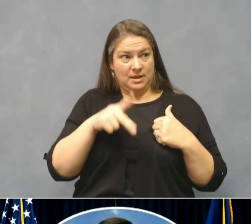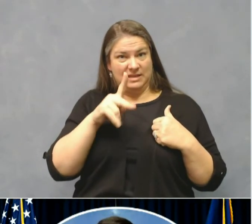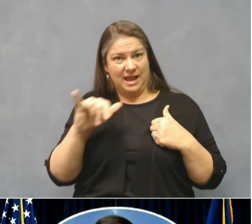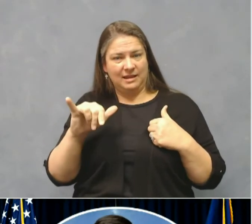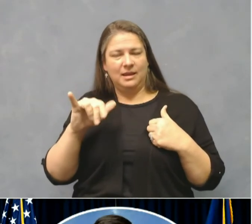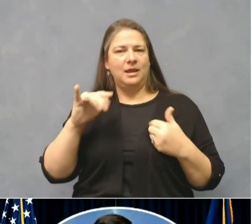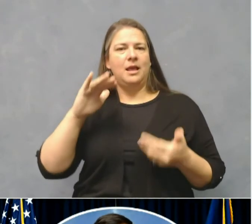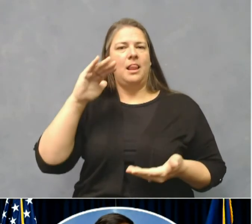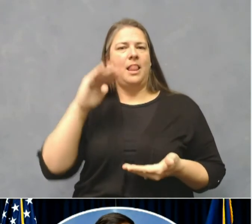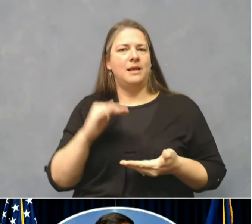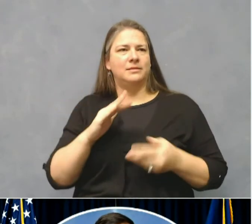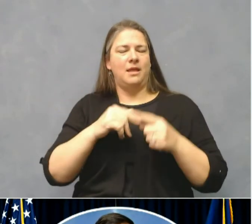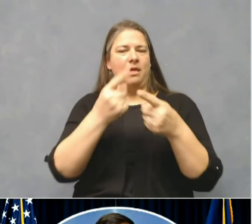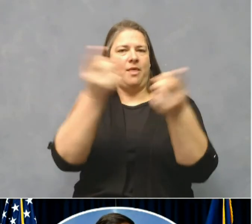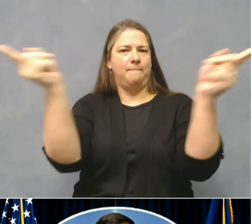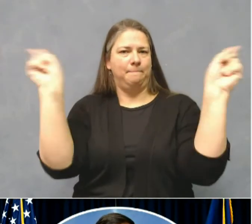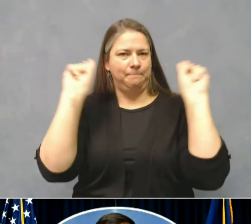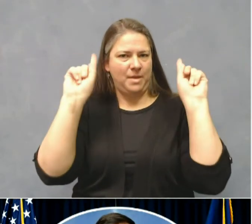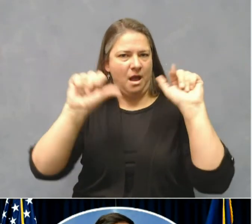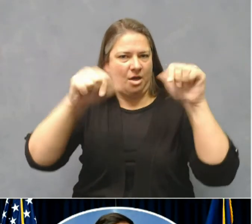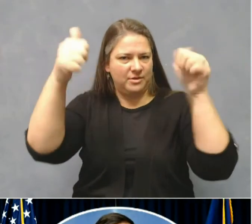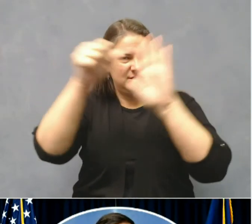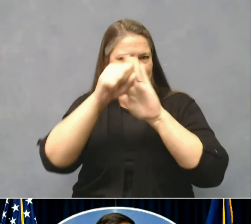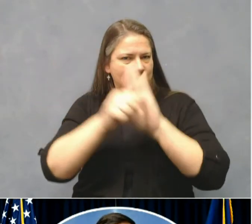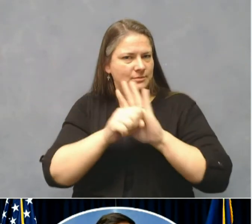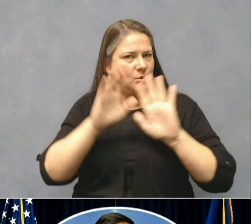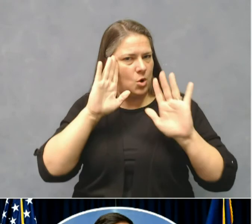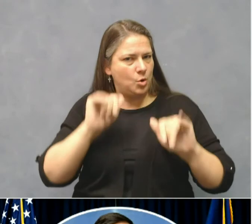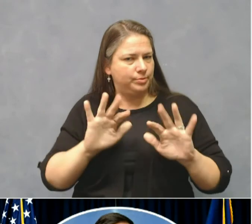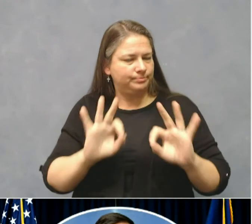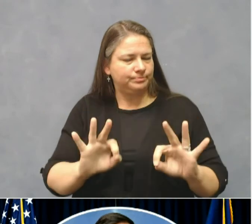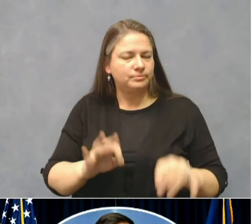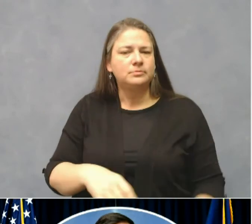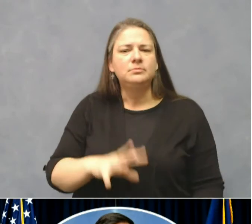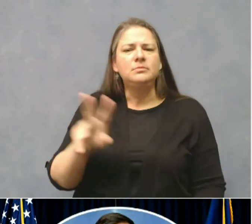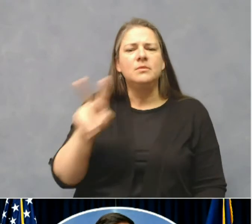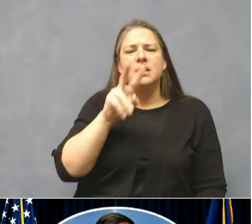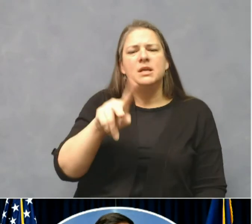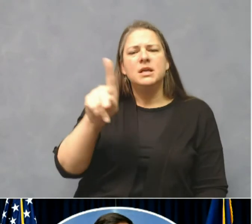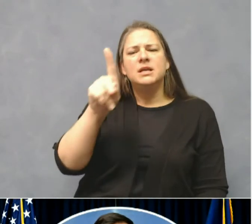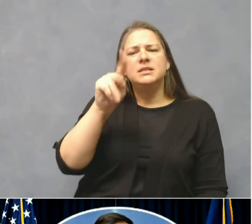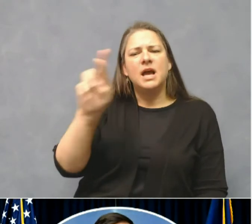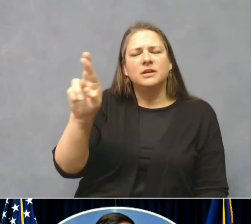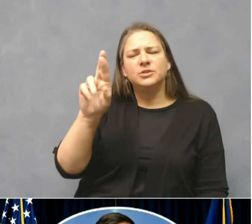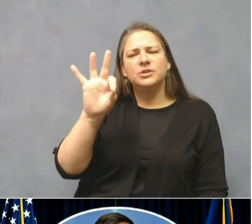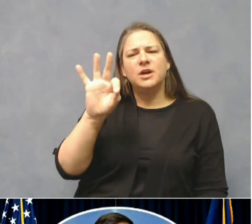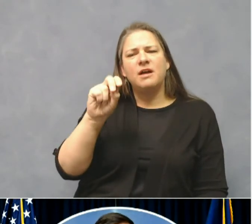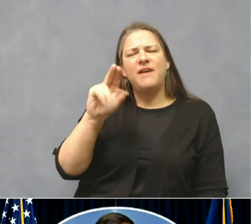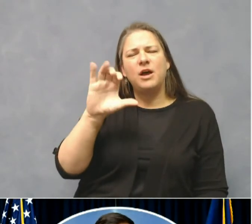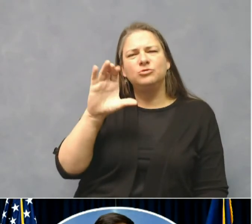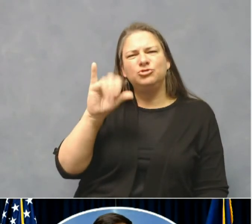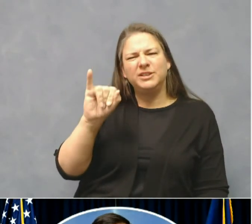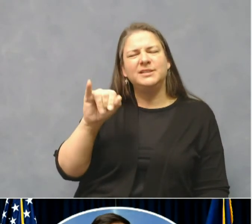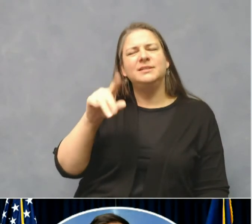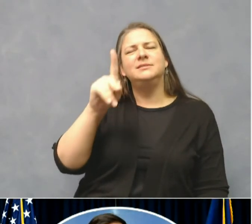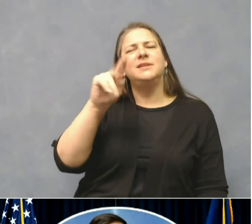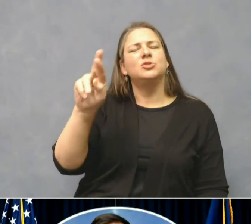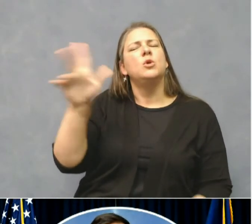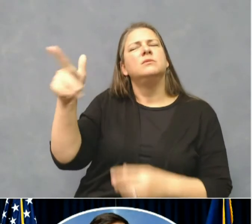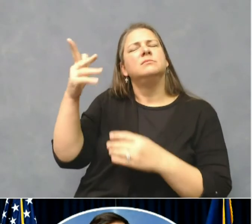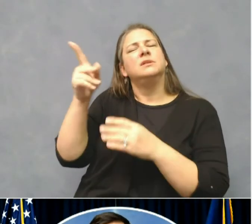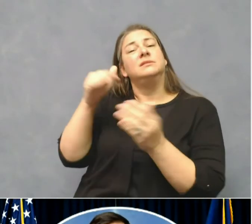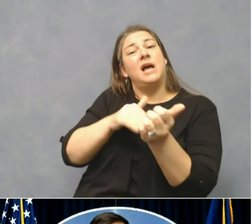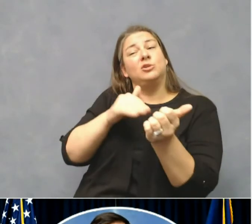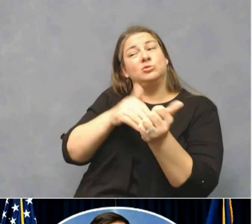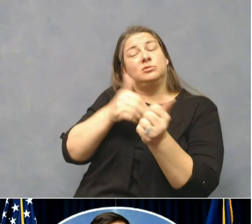Here's something I want you to see. This is Dr. Birx. This is Dr. Fauci. And this is a White House that is of a